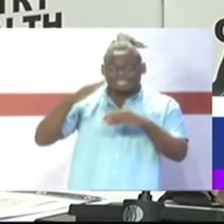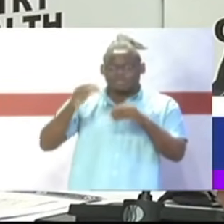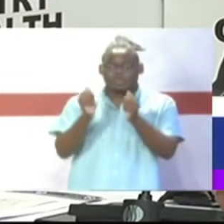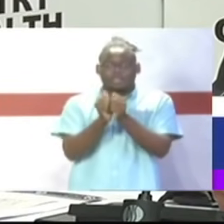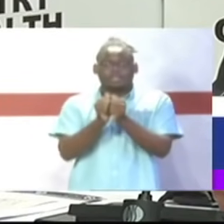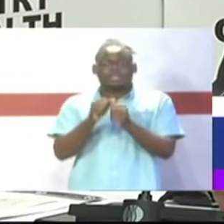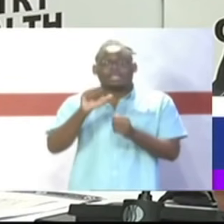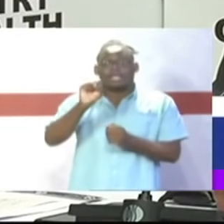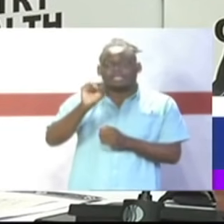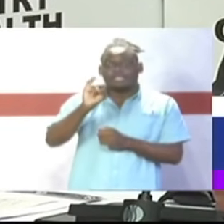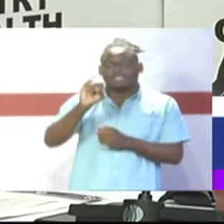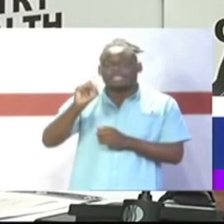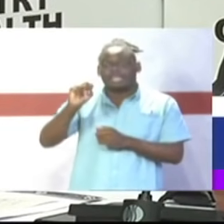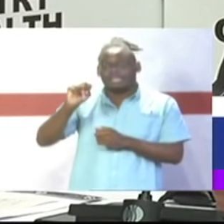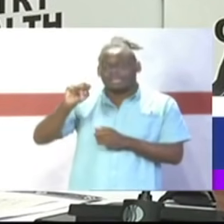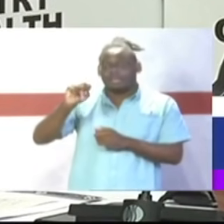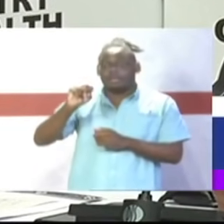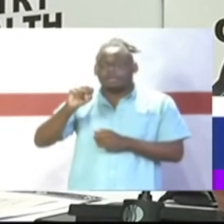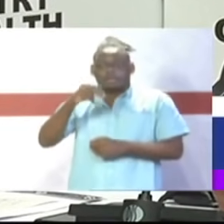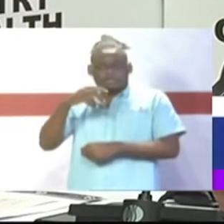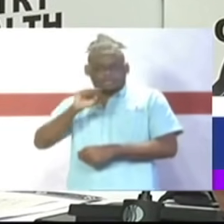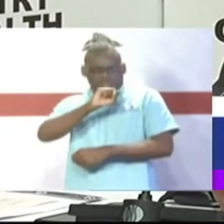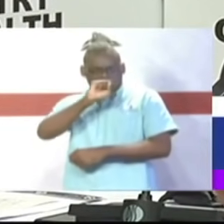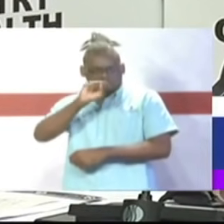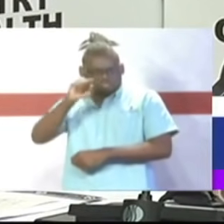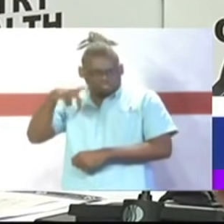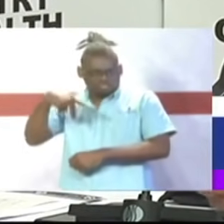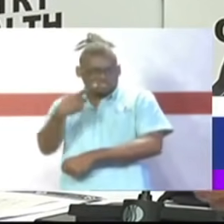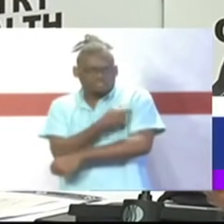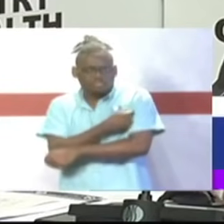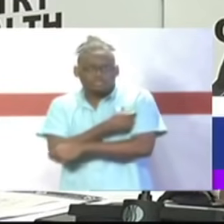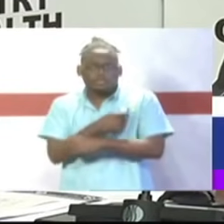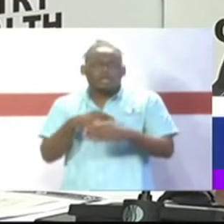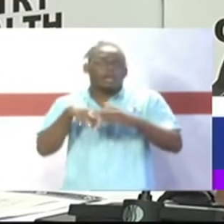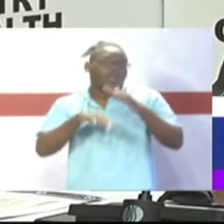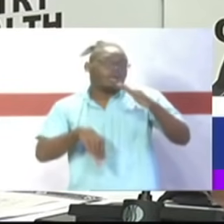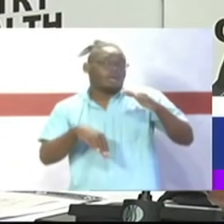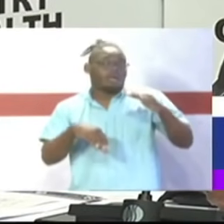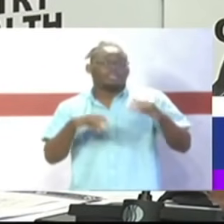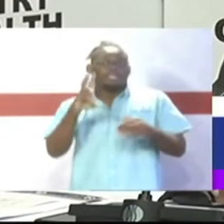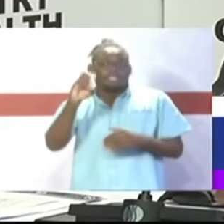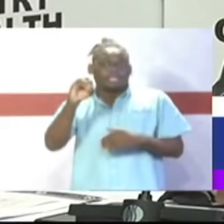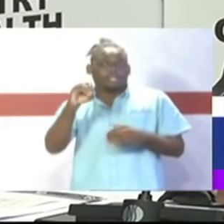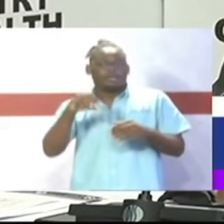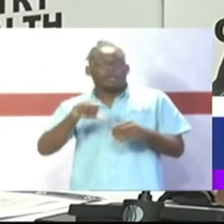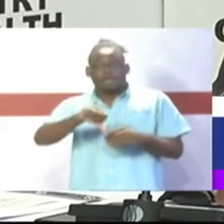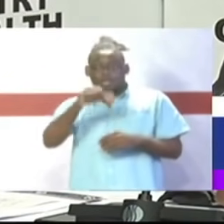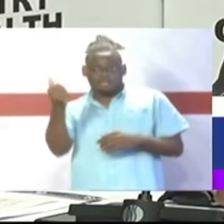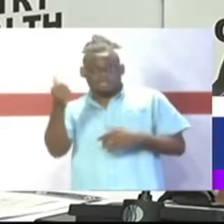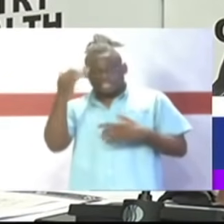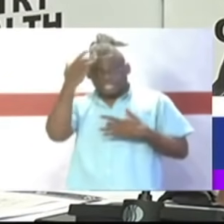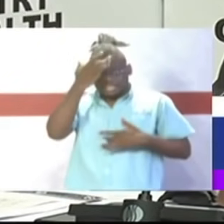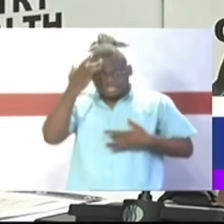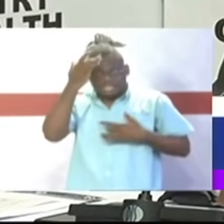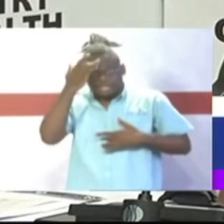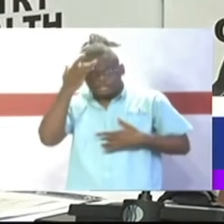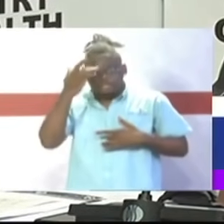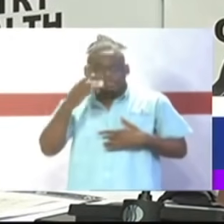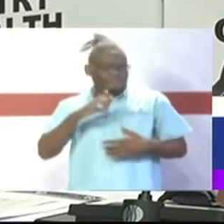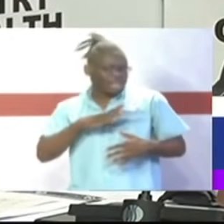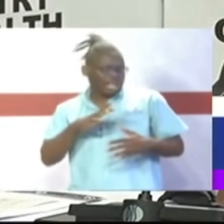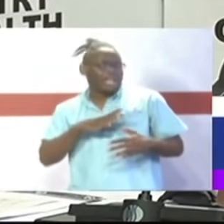on exposure. It is based on your inability through your immune system to mount that kind of response that we